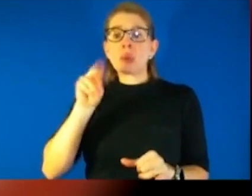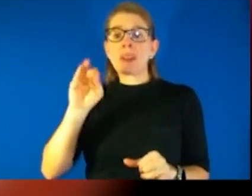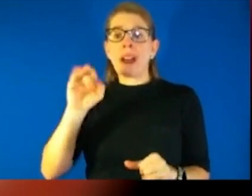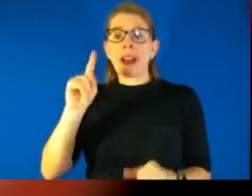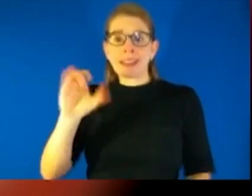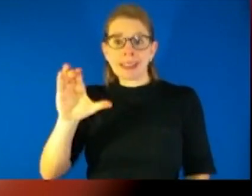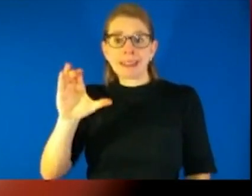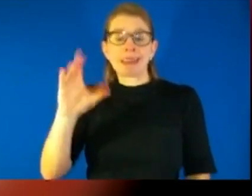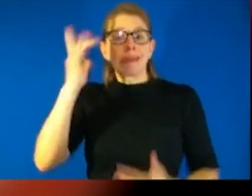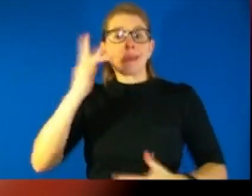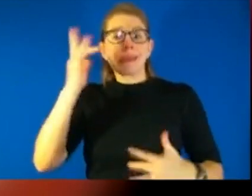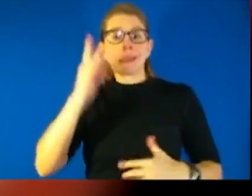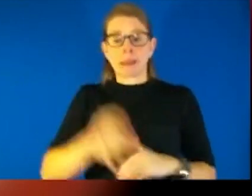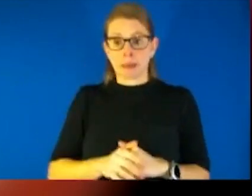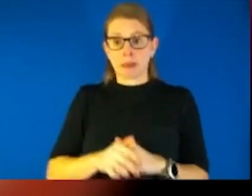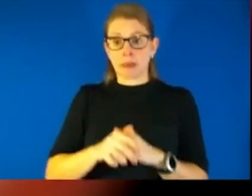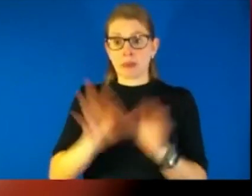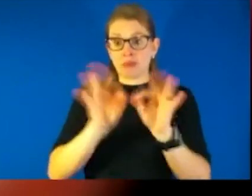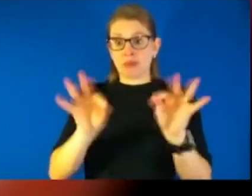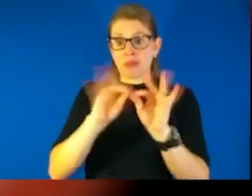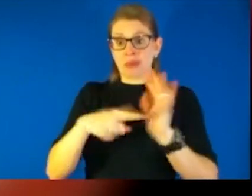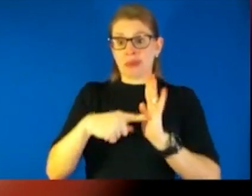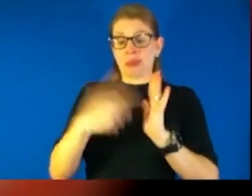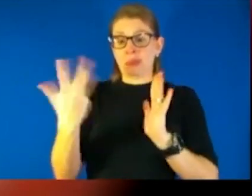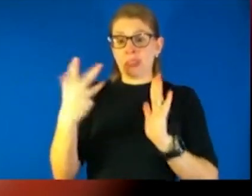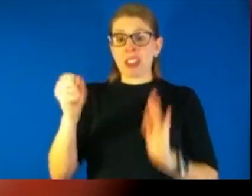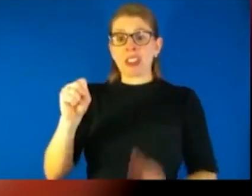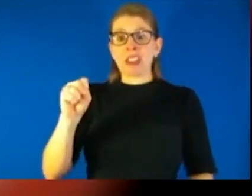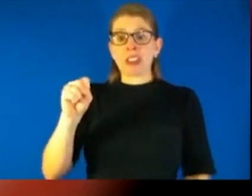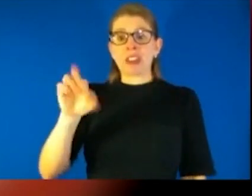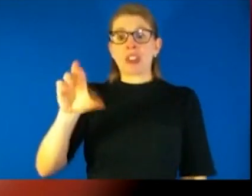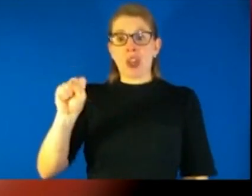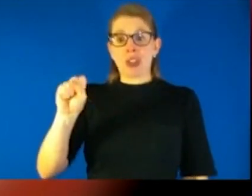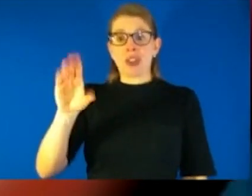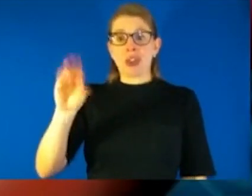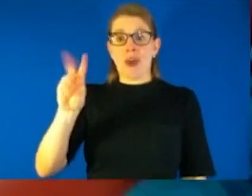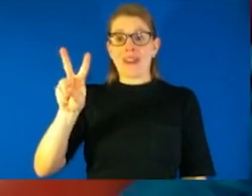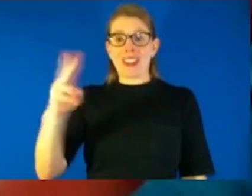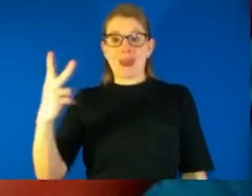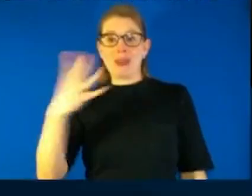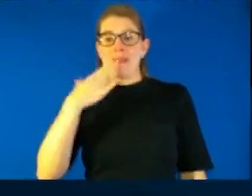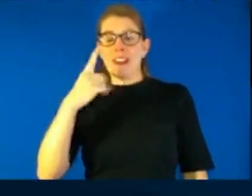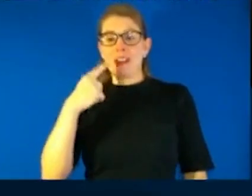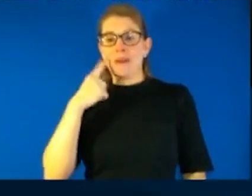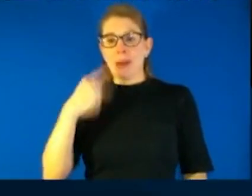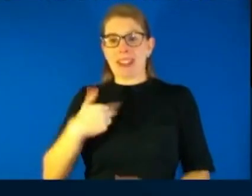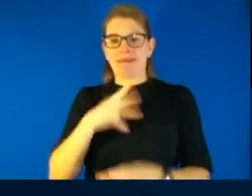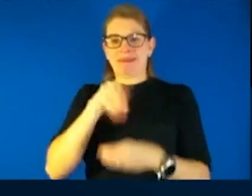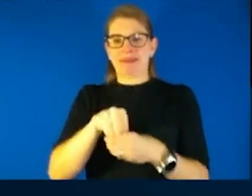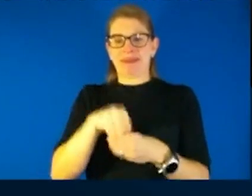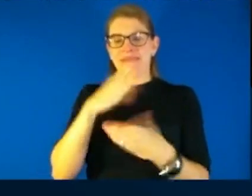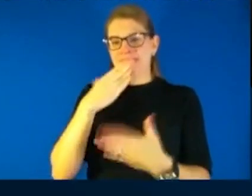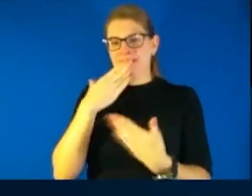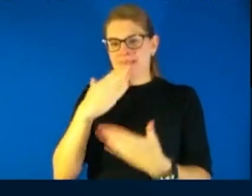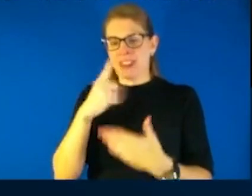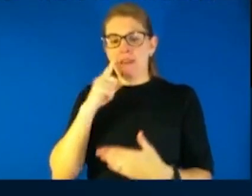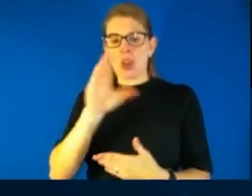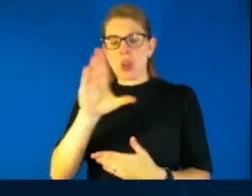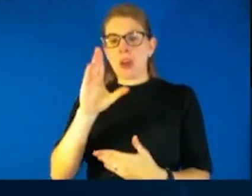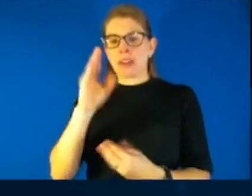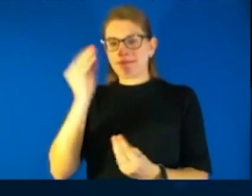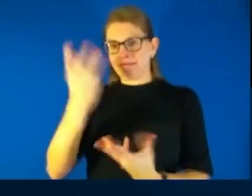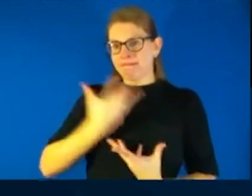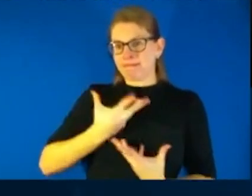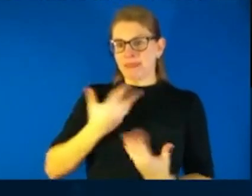the important examples right now is SARS-CoV-2. Thank you for having me. You bet. Dr. Richt, thank you so much for your insight today.